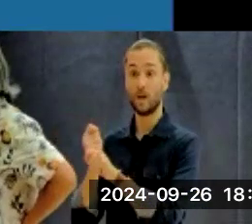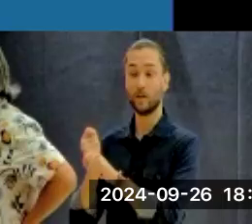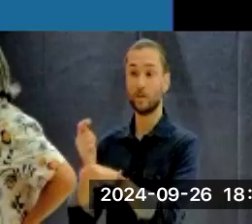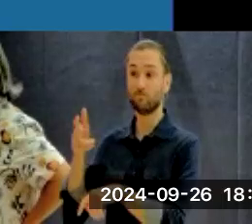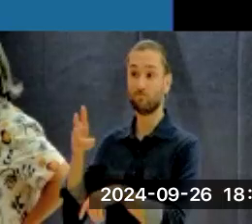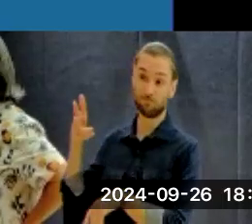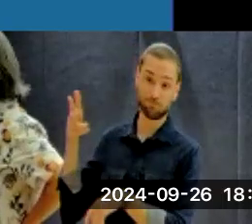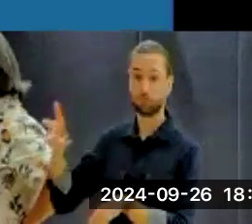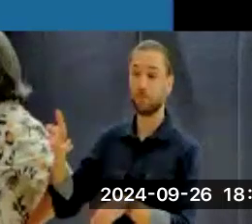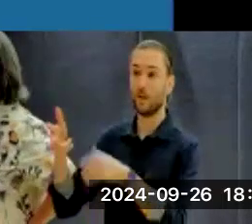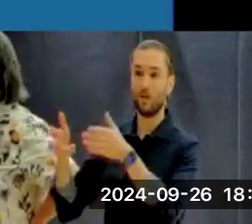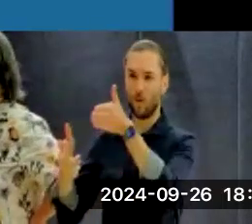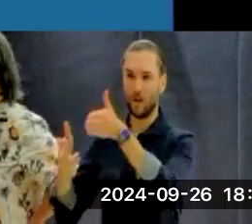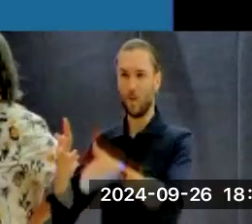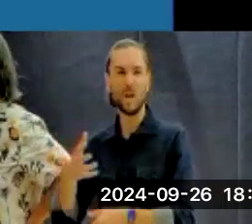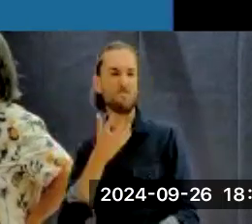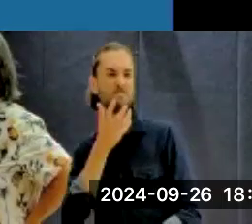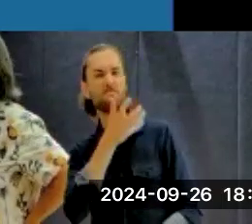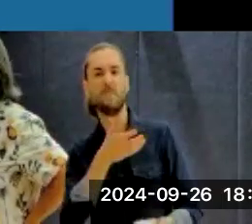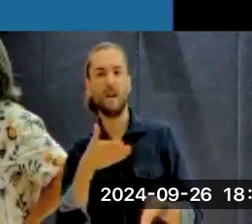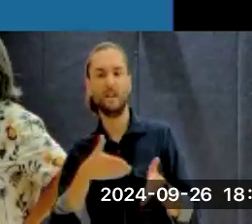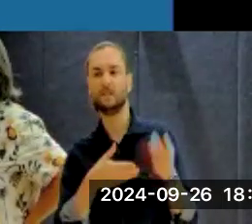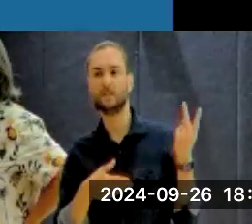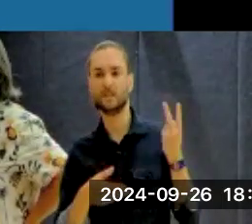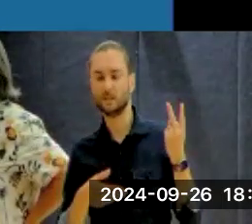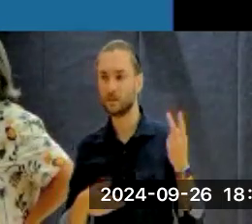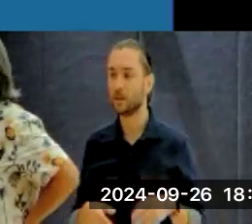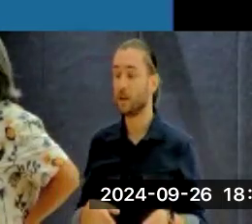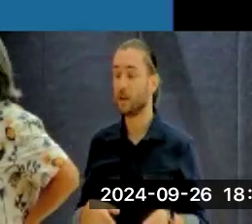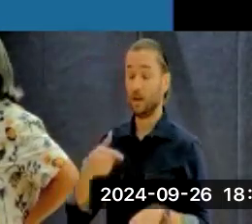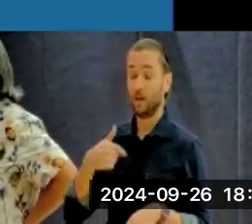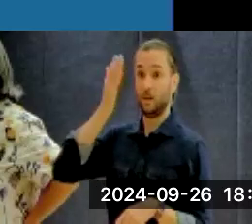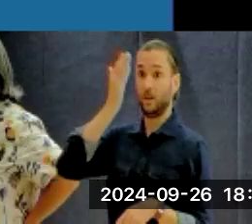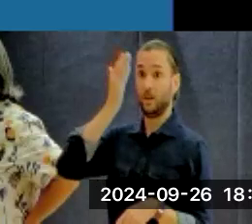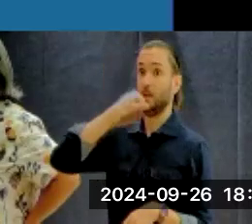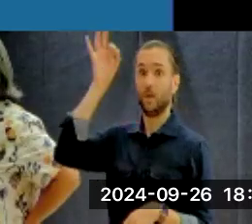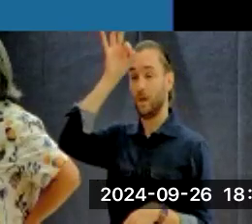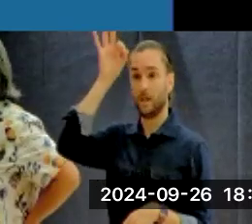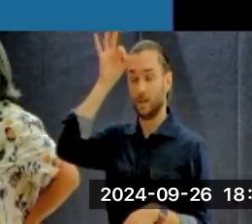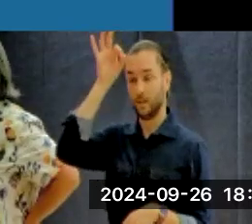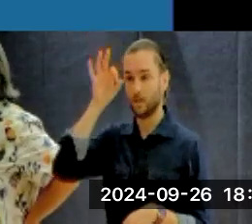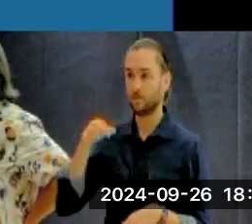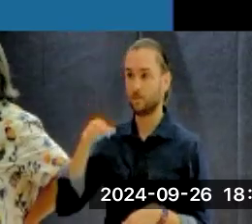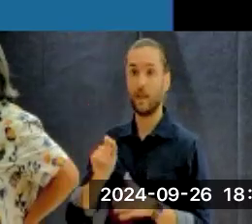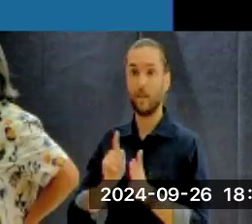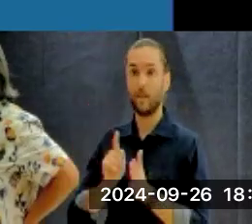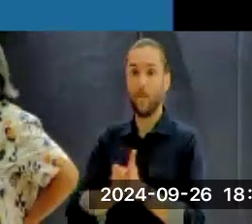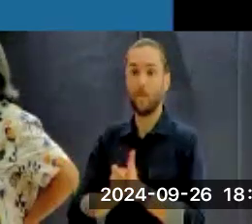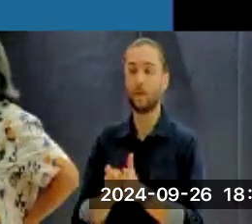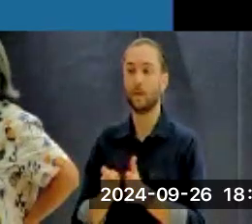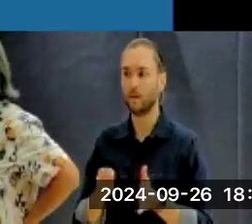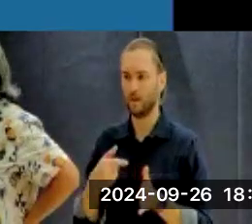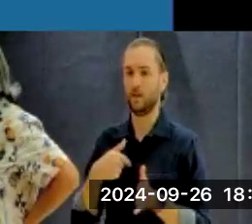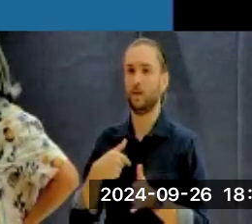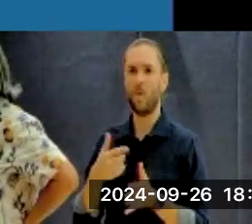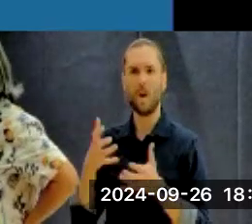down the window and yelled something at us. And I had no idea. I mean, at that moment, I wanted to